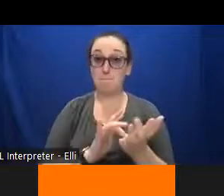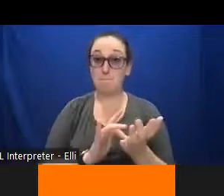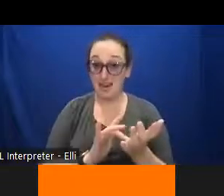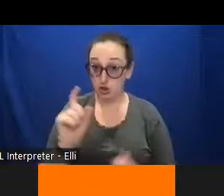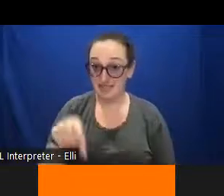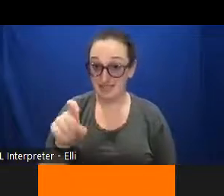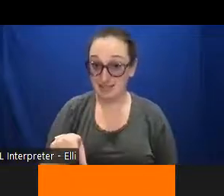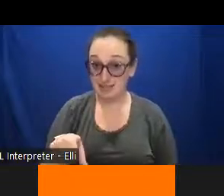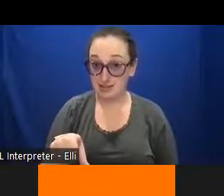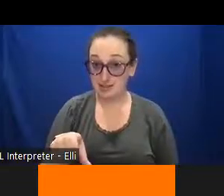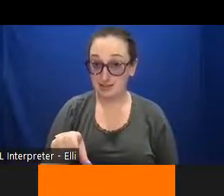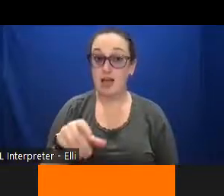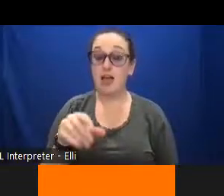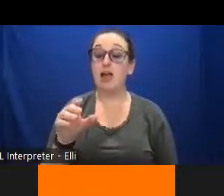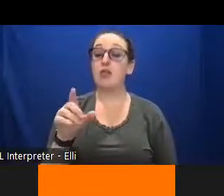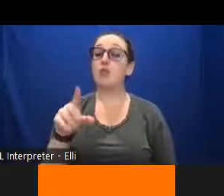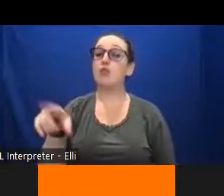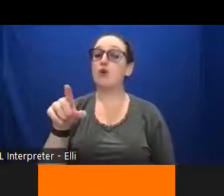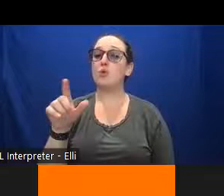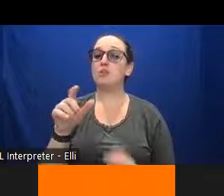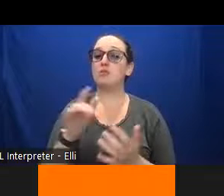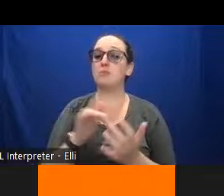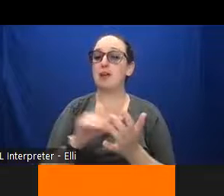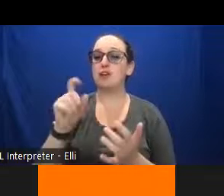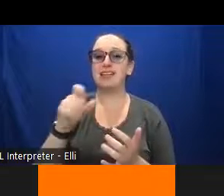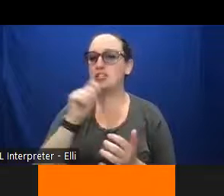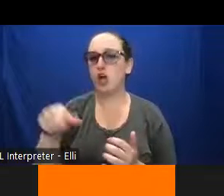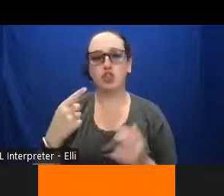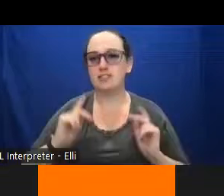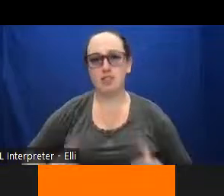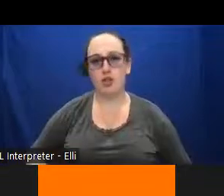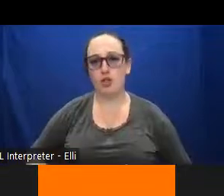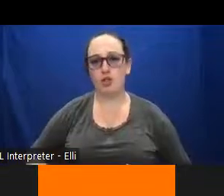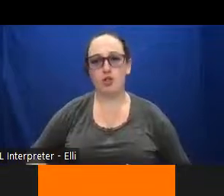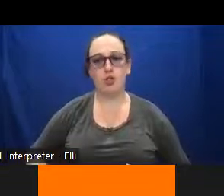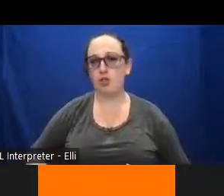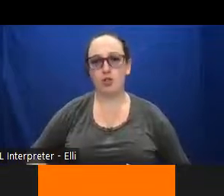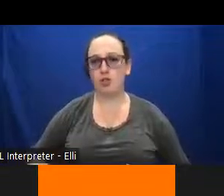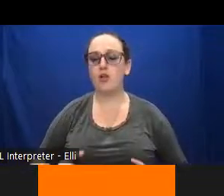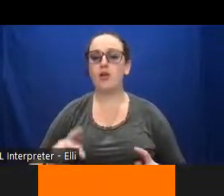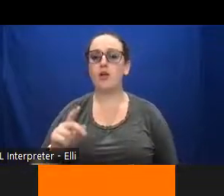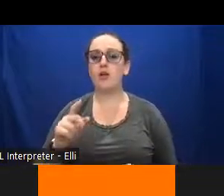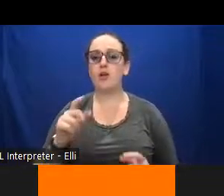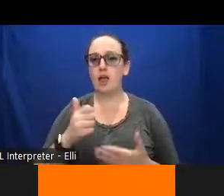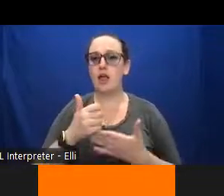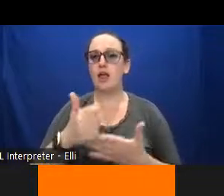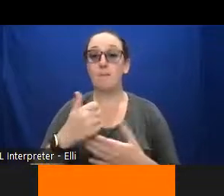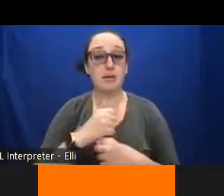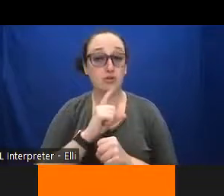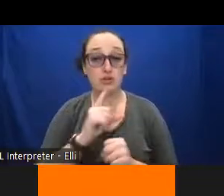medical needs really in the nursing model extend beyond physical needs, and they, help ensure